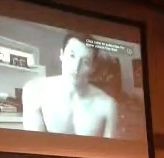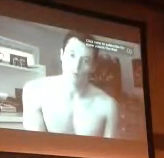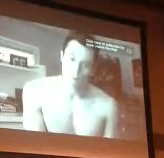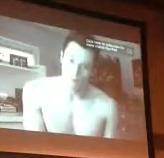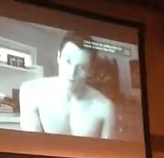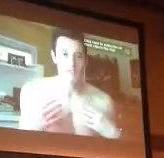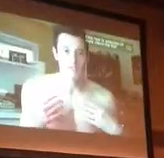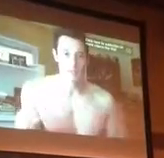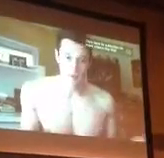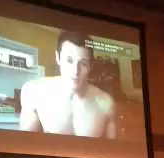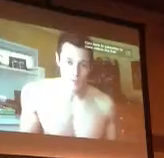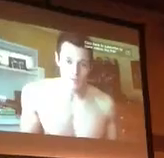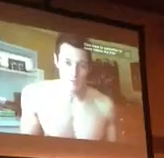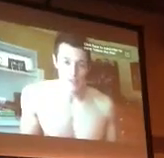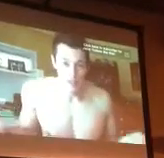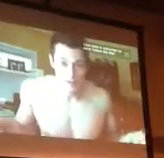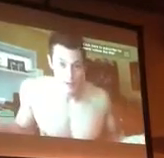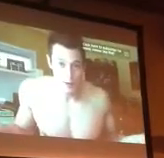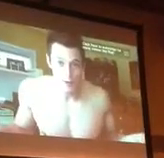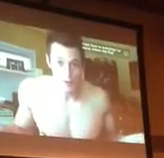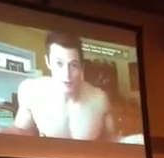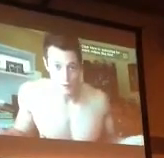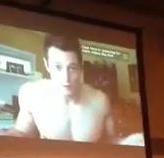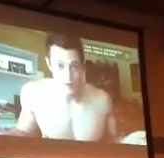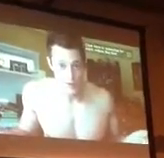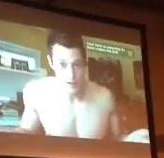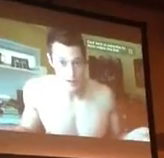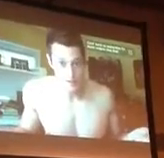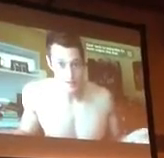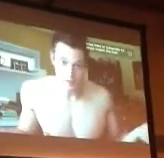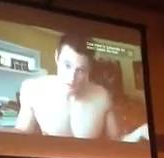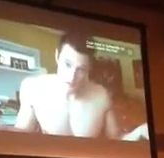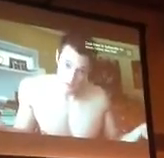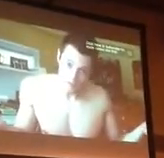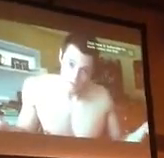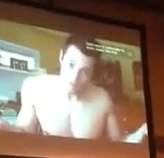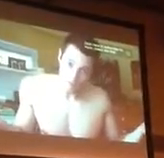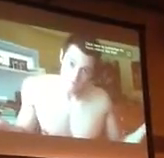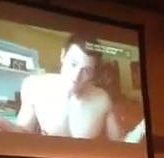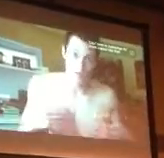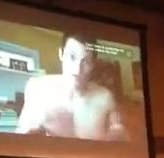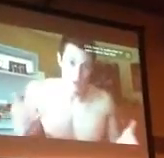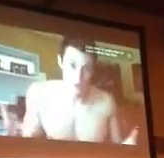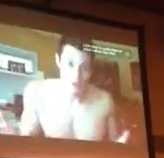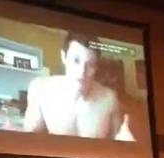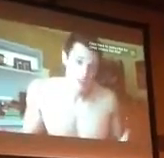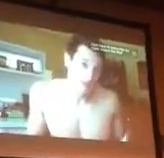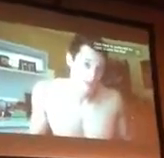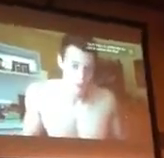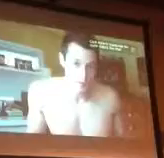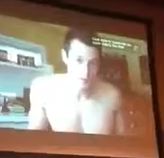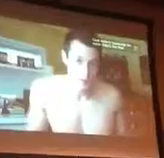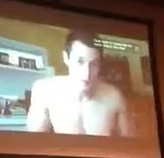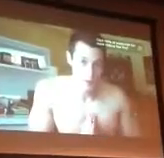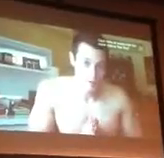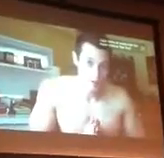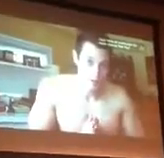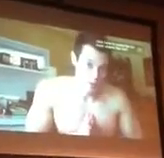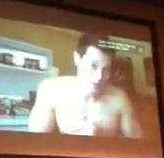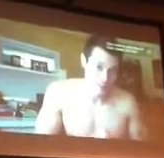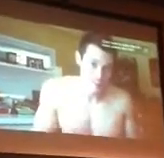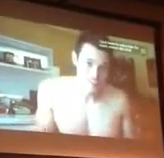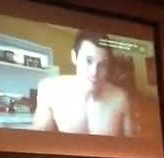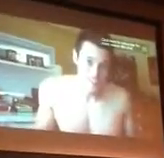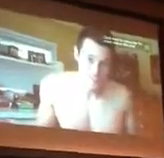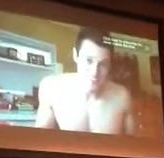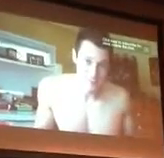never slept with a woman? My response would be, how do you know that you don't like fucking cats if you've never slept with one? Having sex with someone to determine